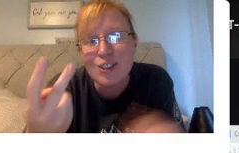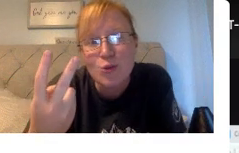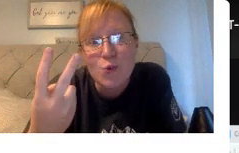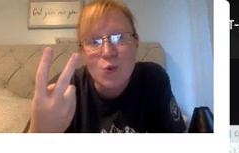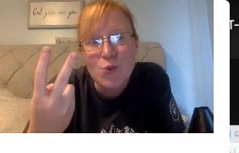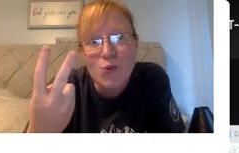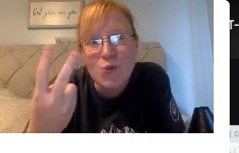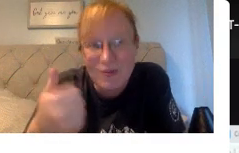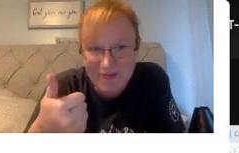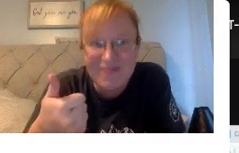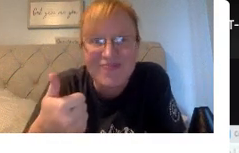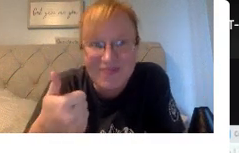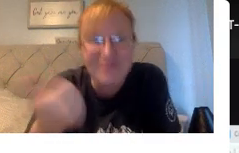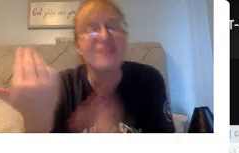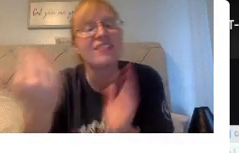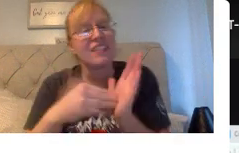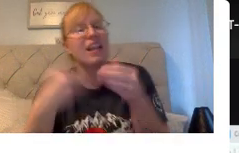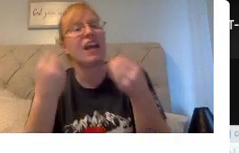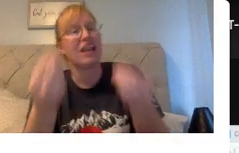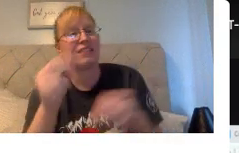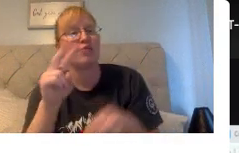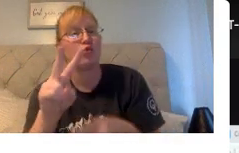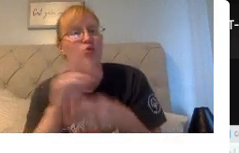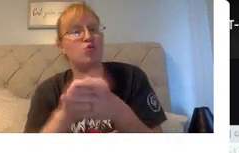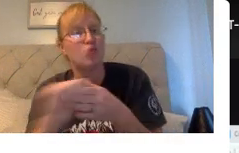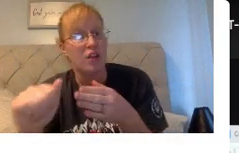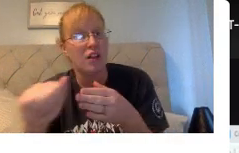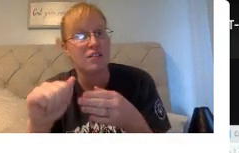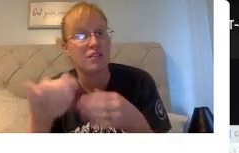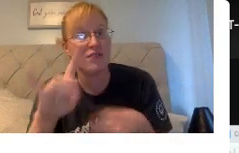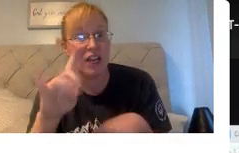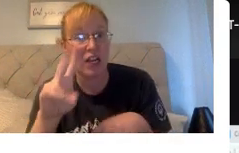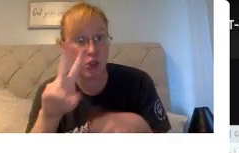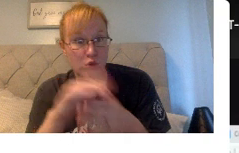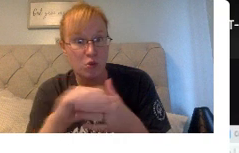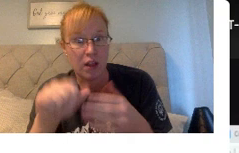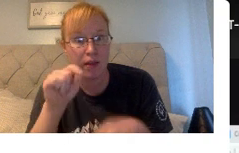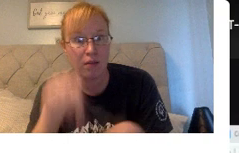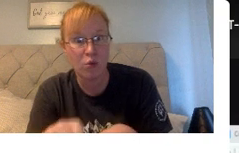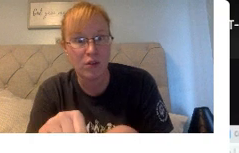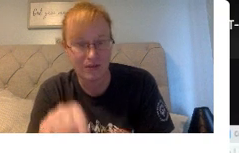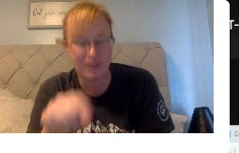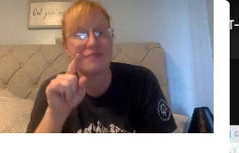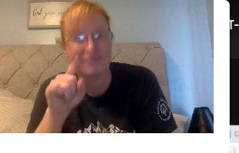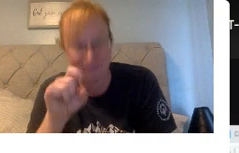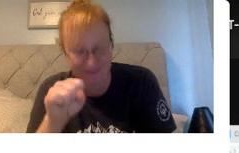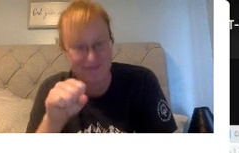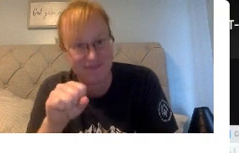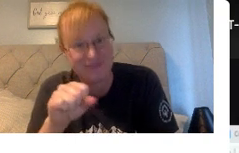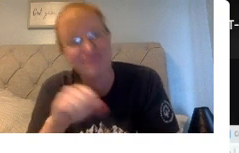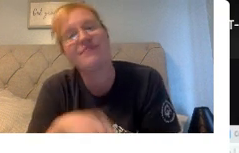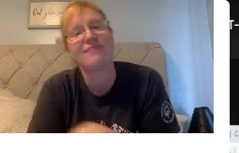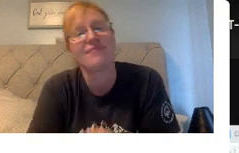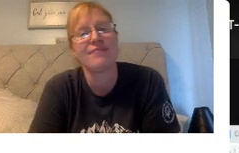2. Very good. Again, I'm going to give him $2. Find $2 and point to it. Good job,